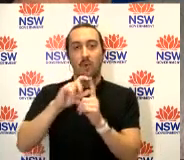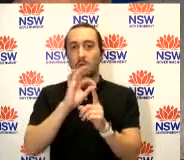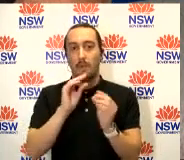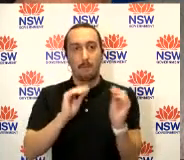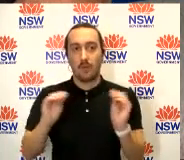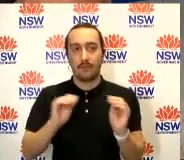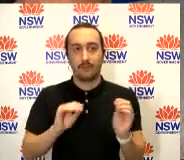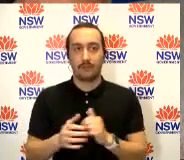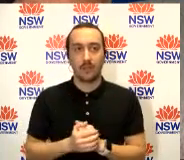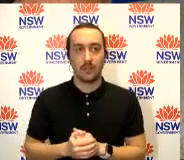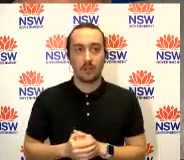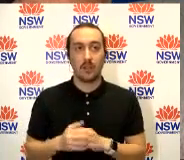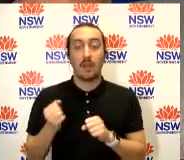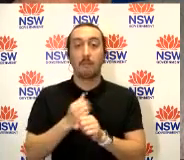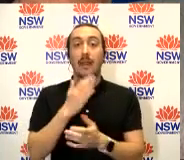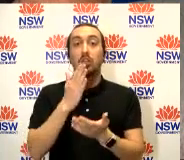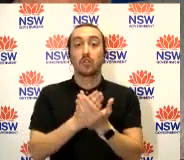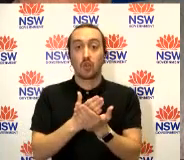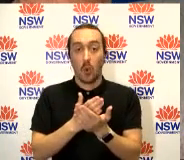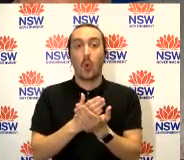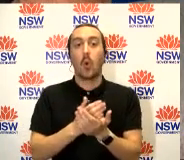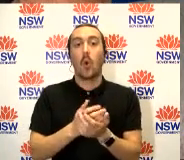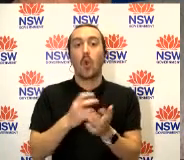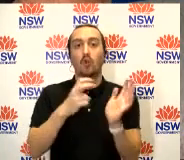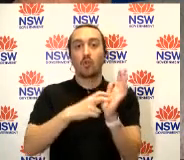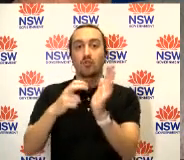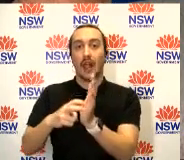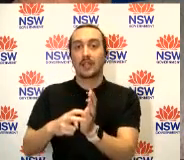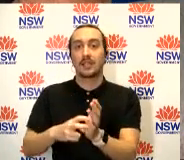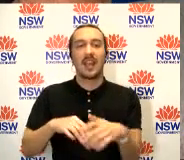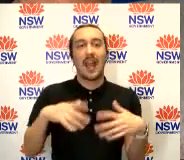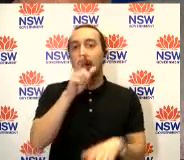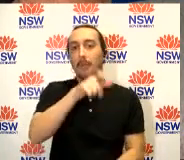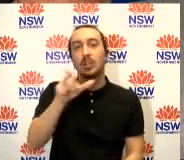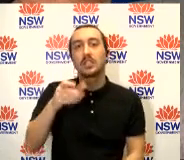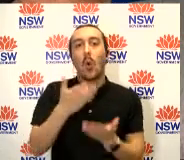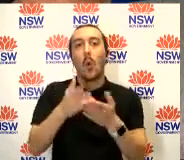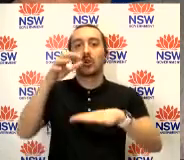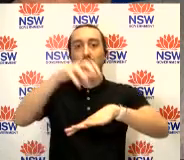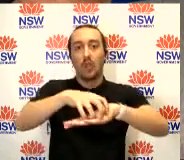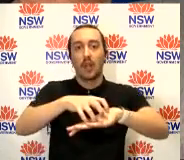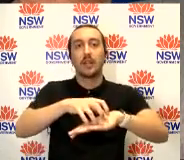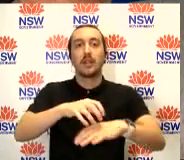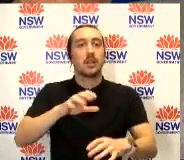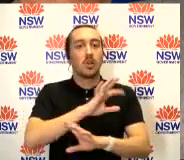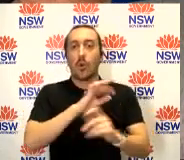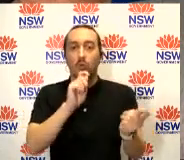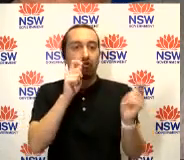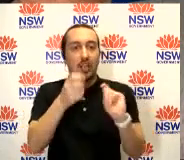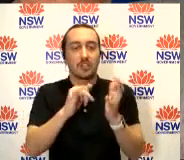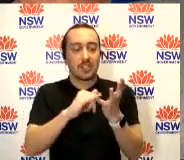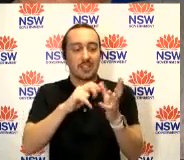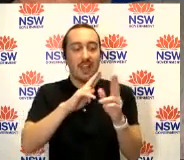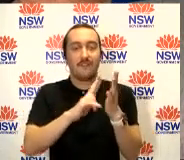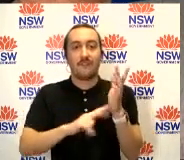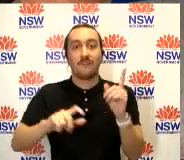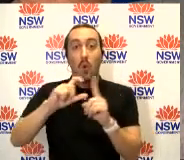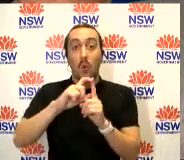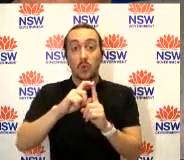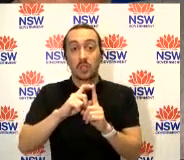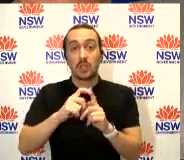on site know, firstly, not to tamper with the scaffold and who they can contact if the scaffold's in their way. It will get